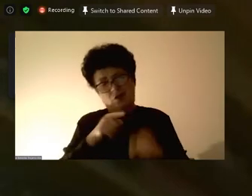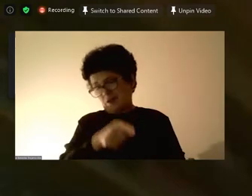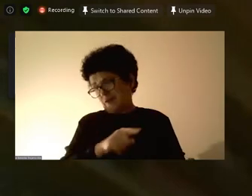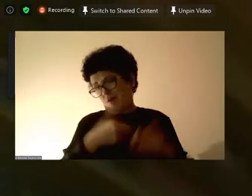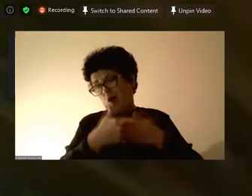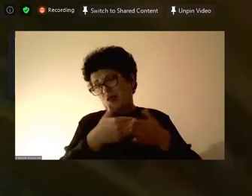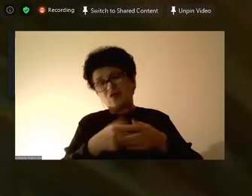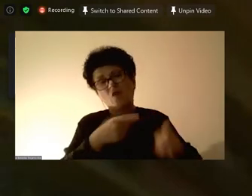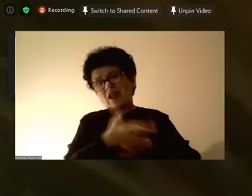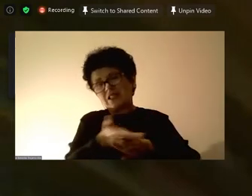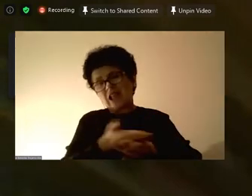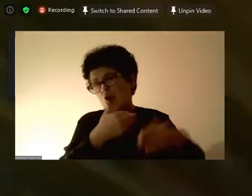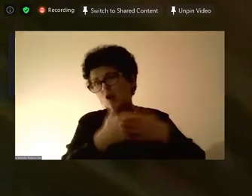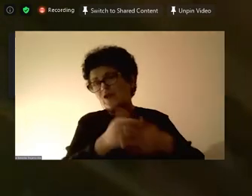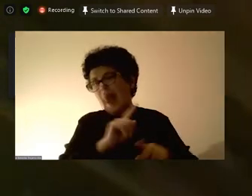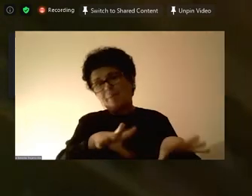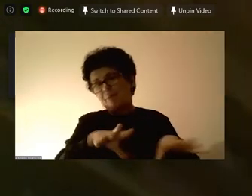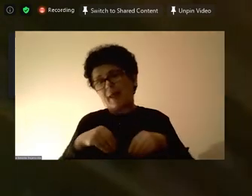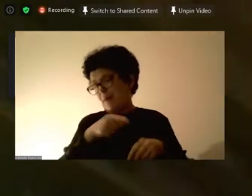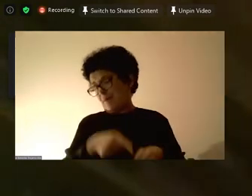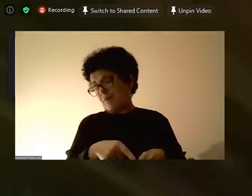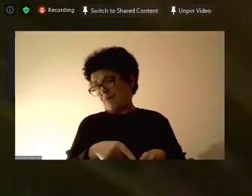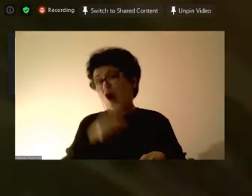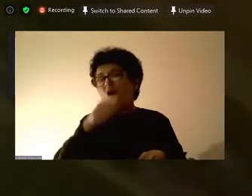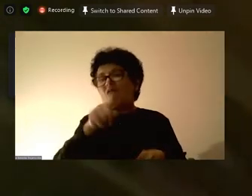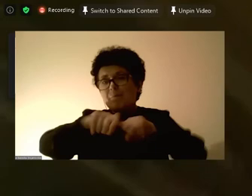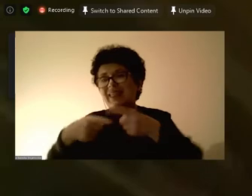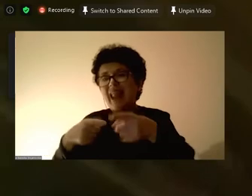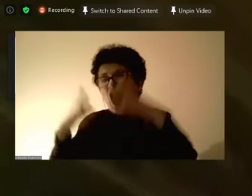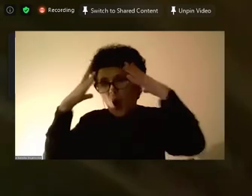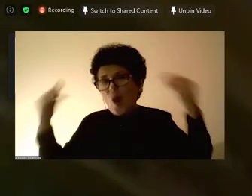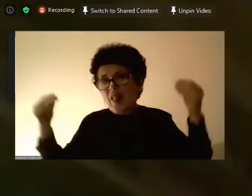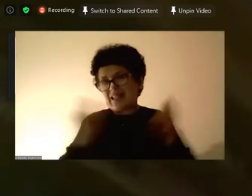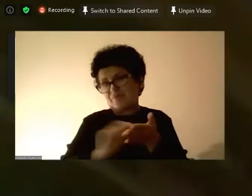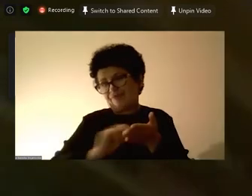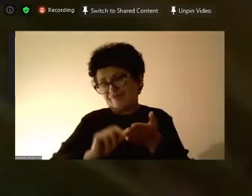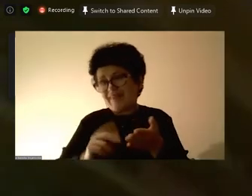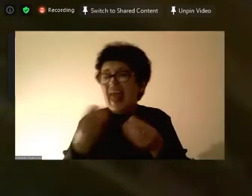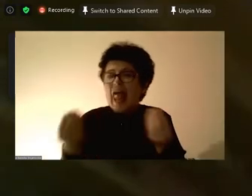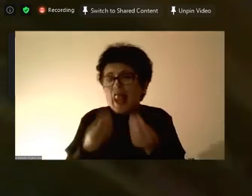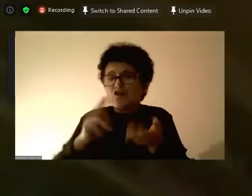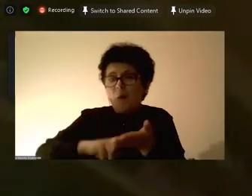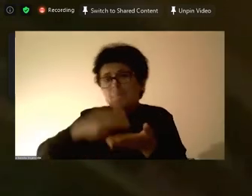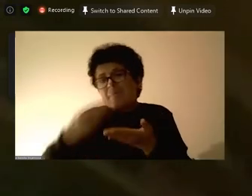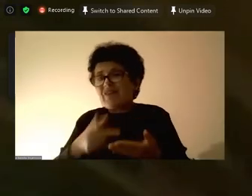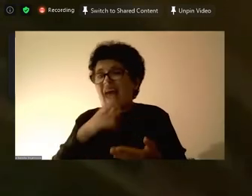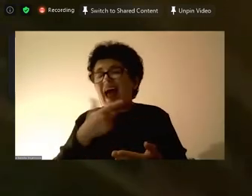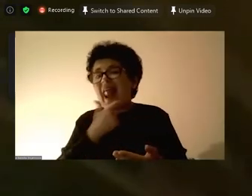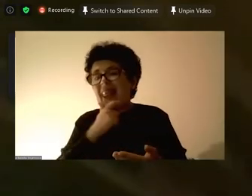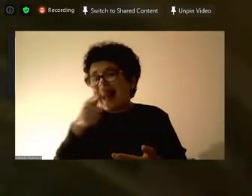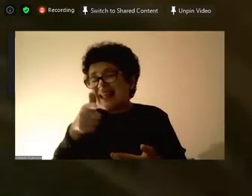it's all in Dutch. We have some of the materials translated in English, but it will be available soon